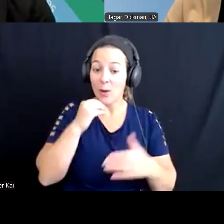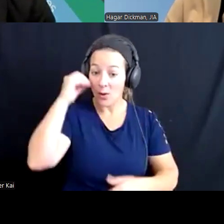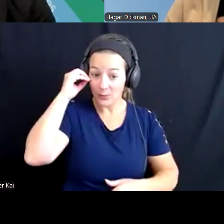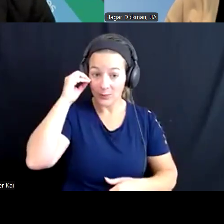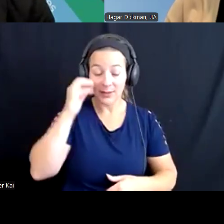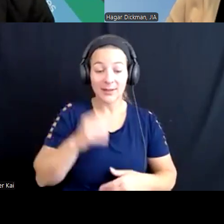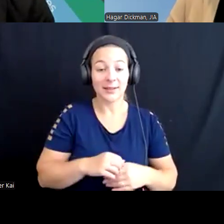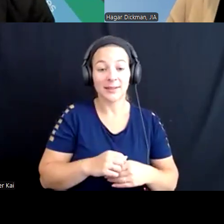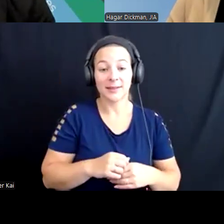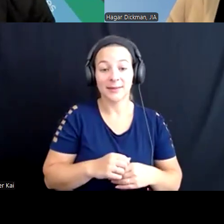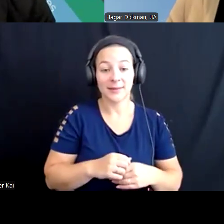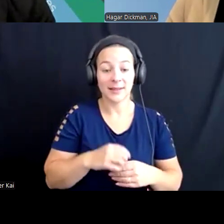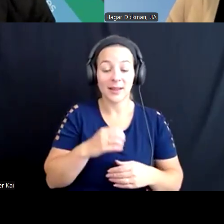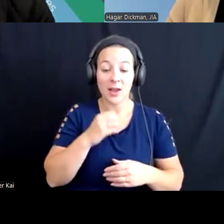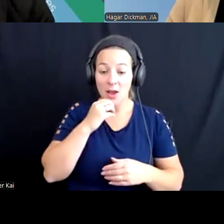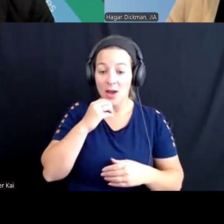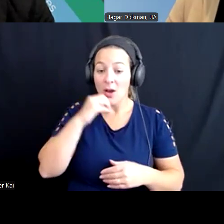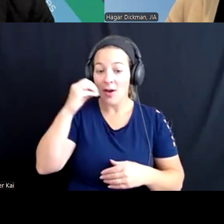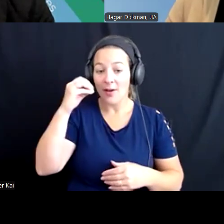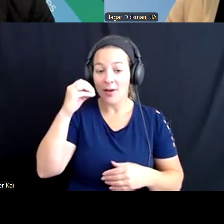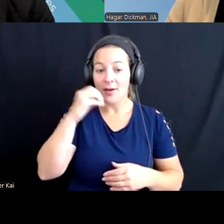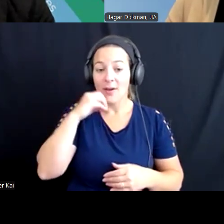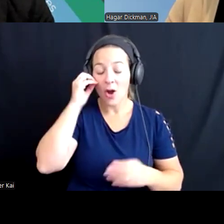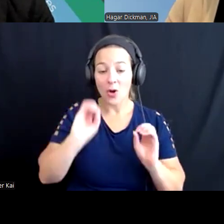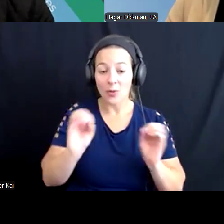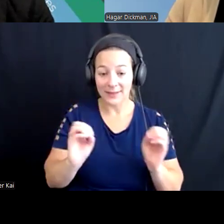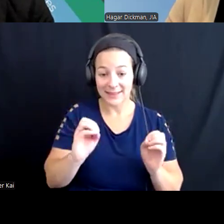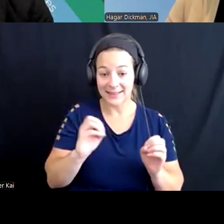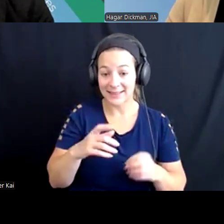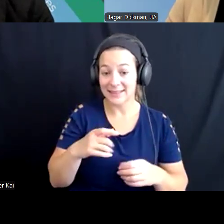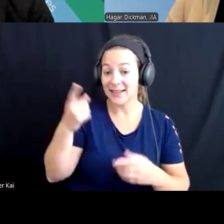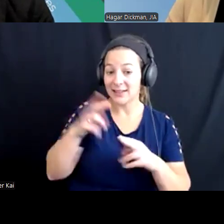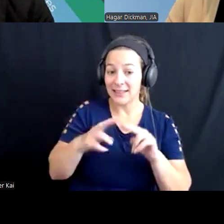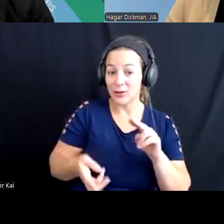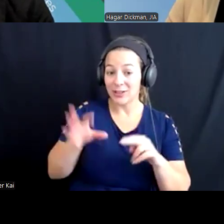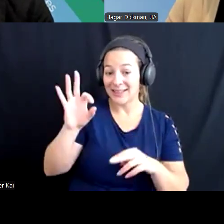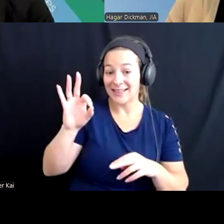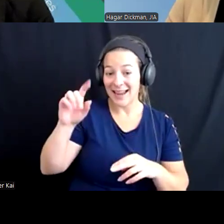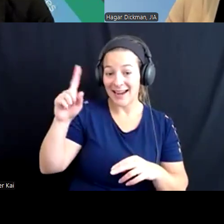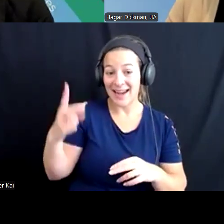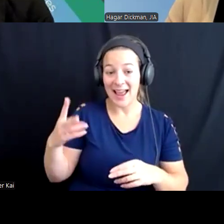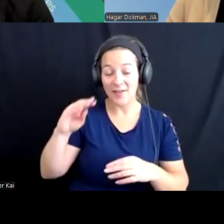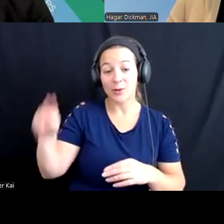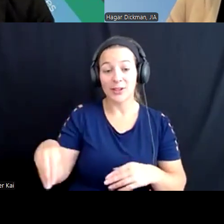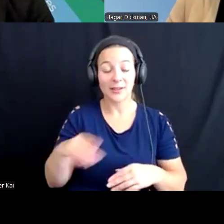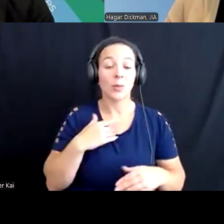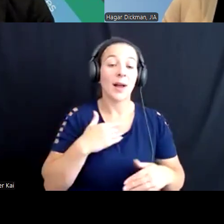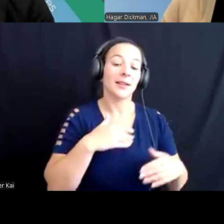Unsheltered homelessness in LA County decreased 9.5% in 2025, while sheltered homelessness